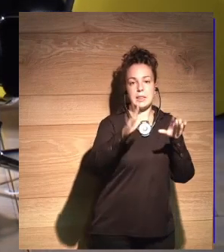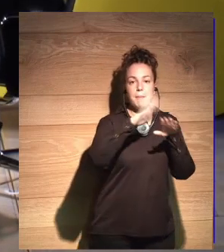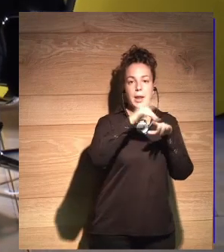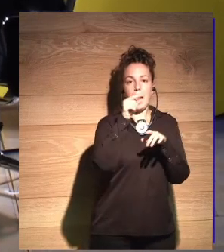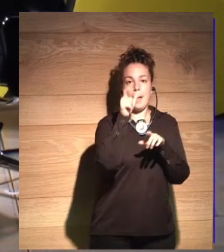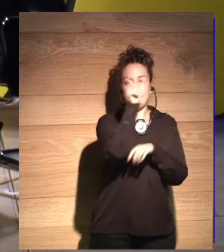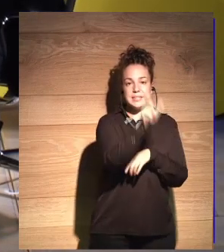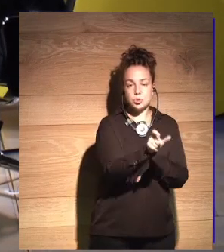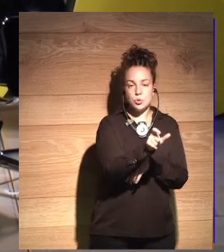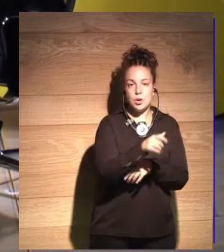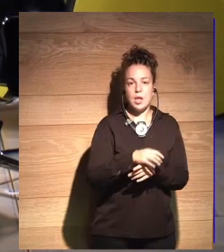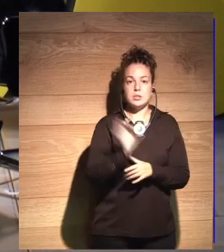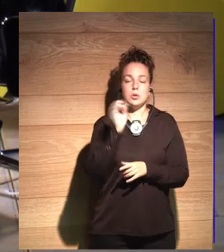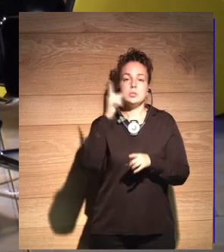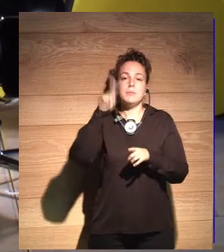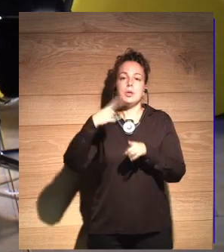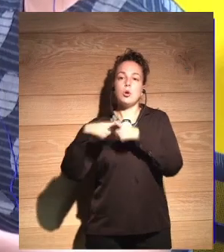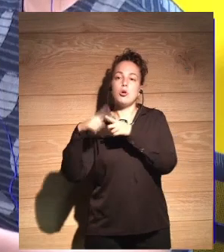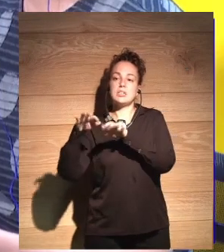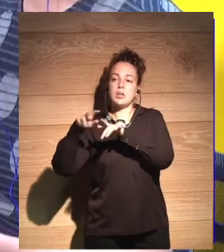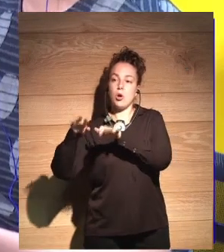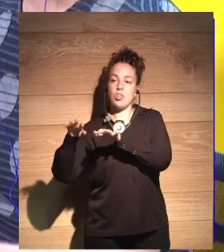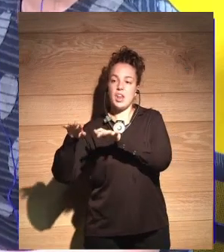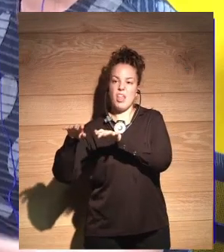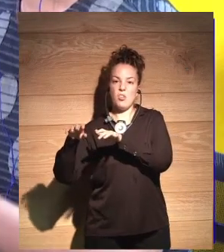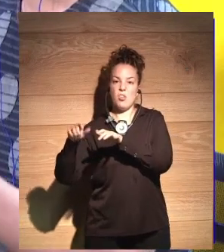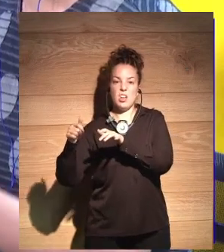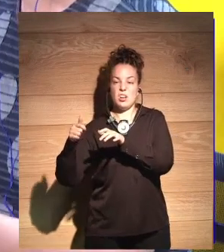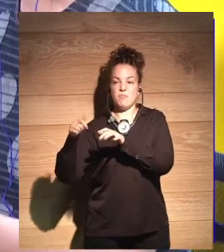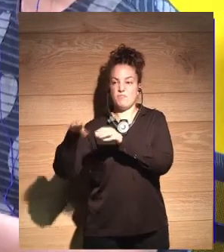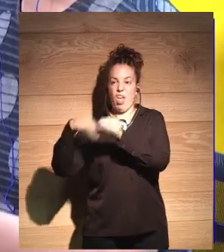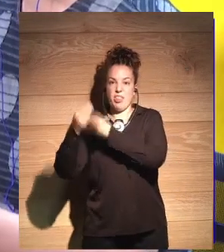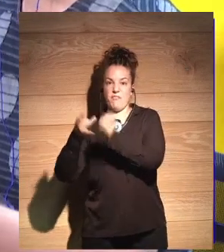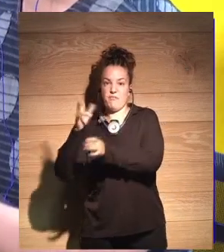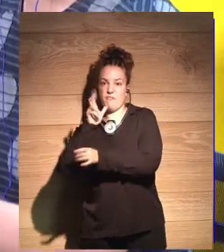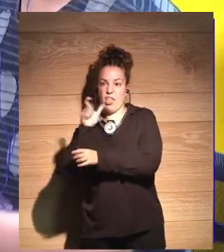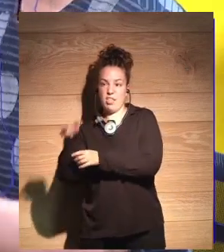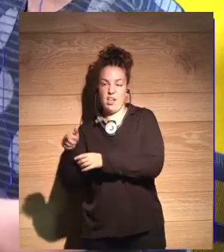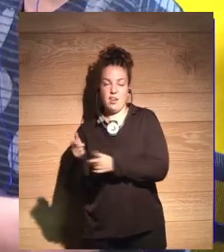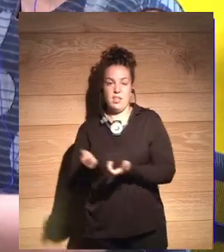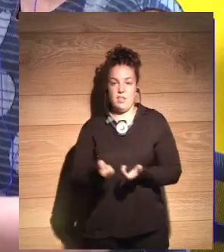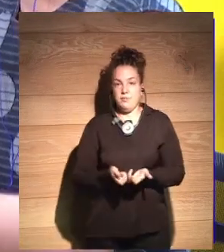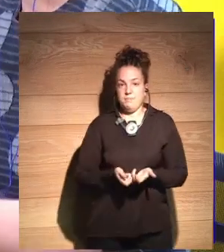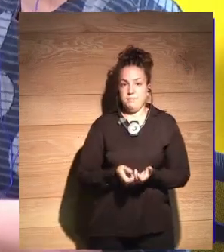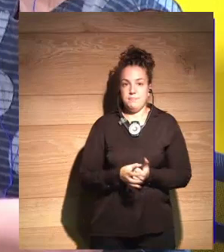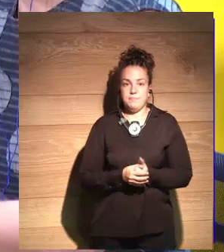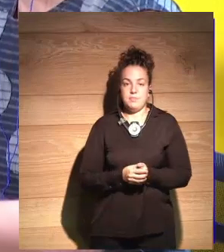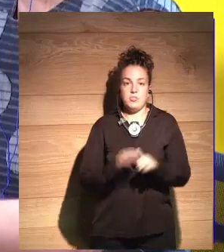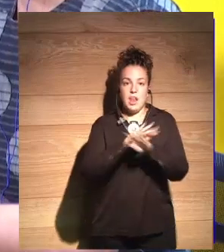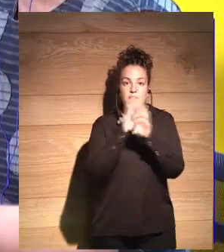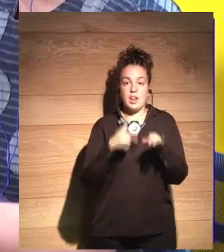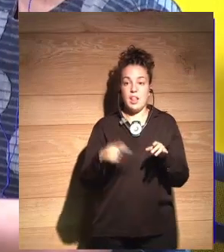computer was really bad at doing, that was creative. And finally, in the back, there was a Roomba that, in the Jewish tradition of